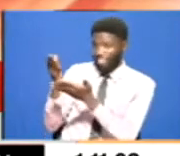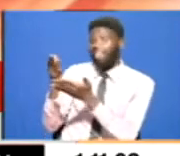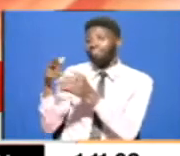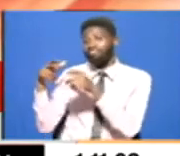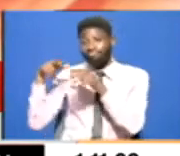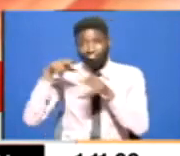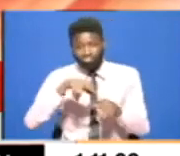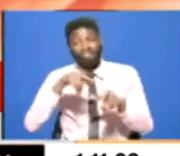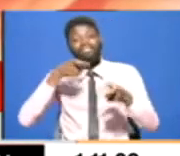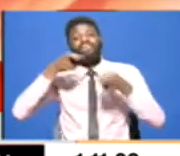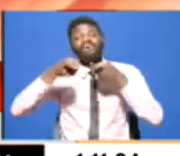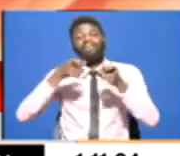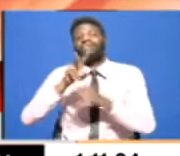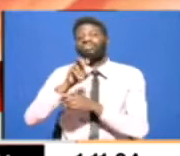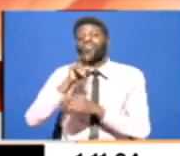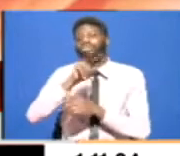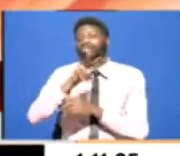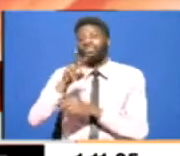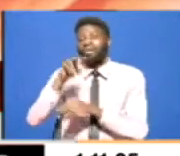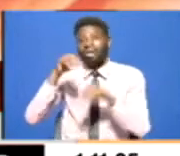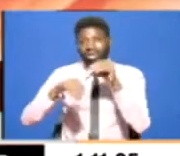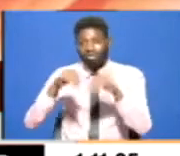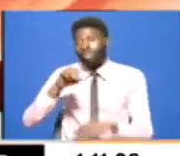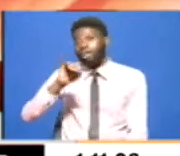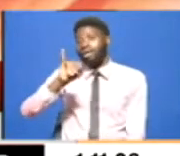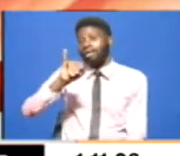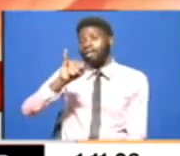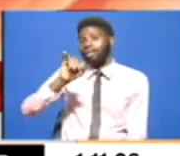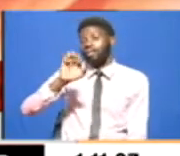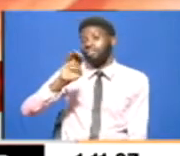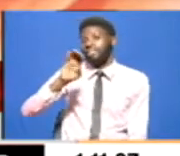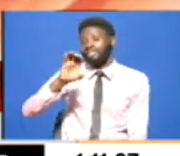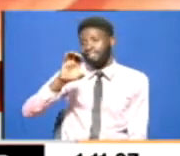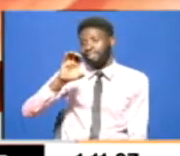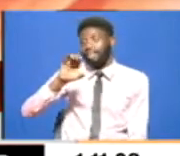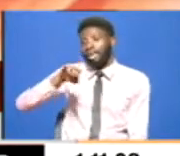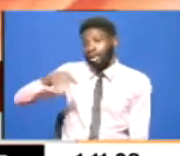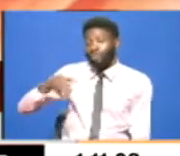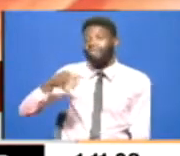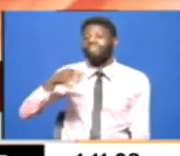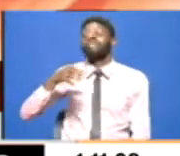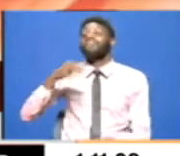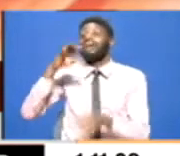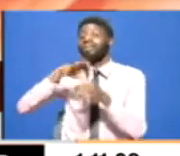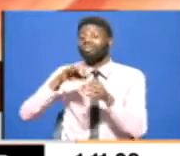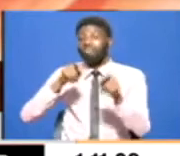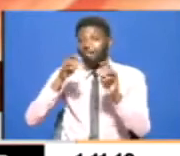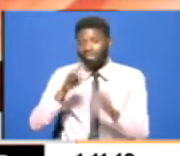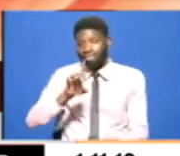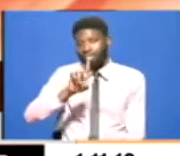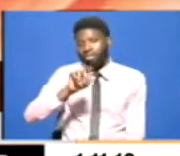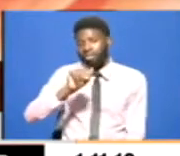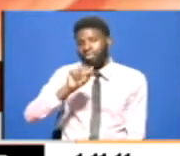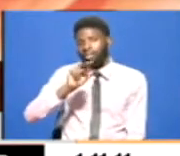general elections. IEBC Embu County Electoral Manager Daniel Lenarum says the electoral body is committed to delivering